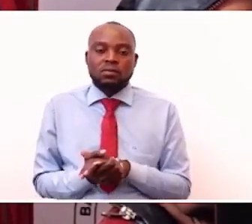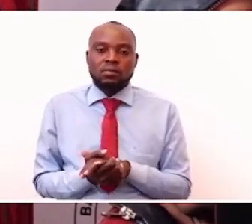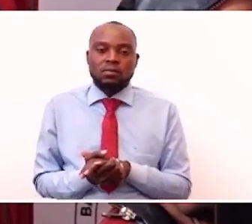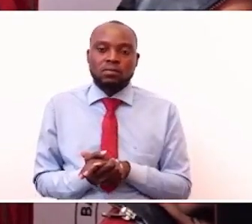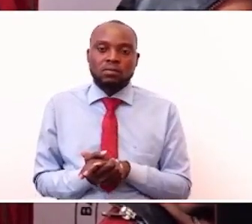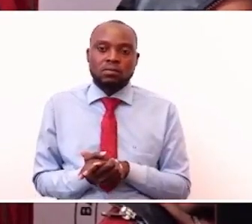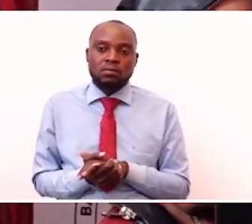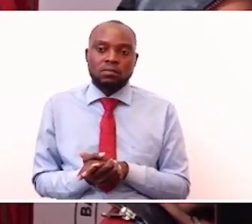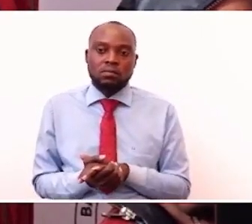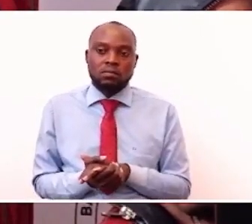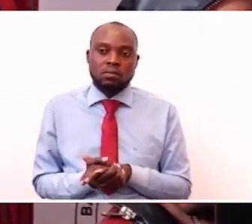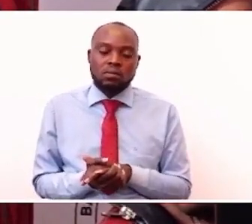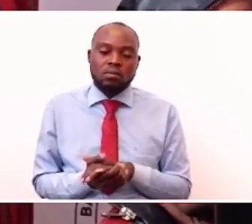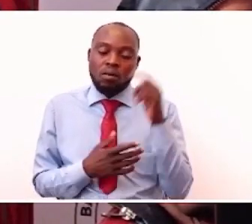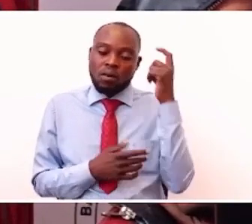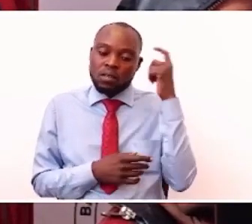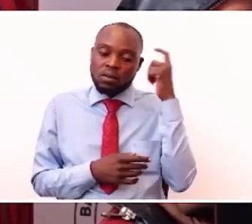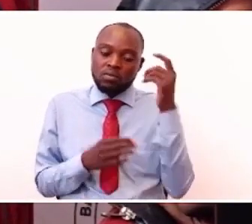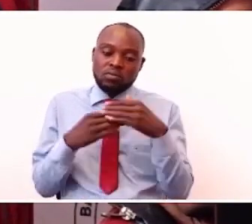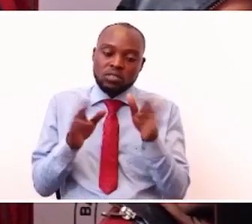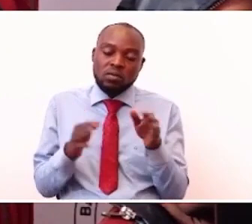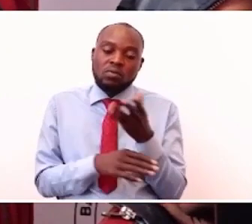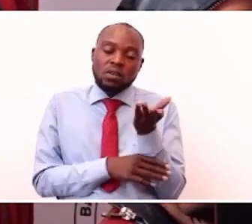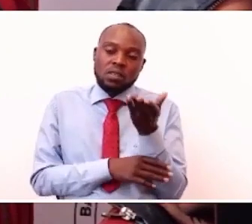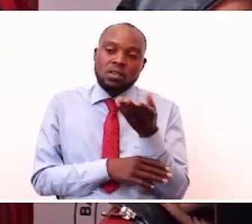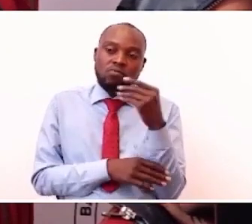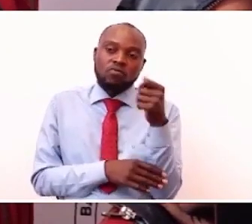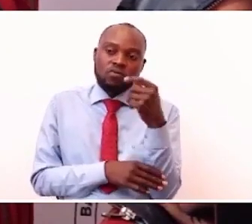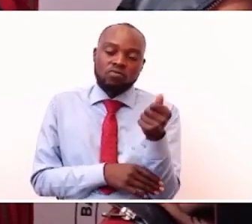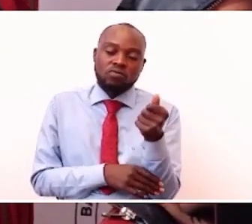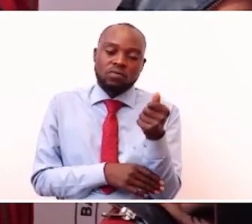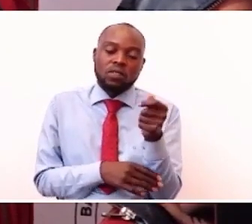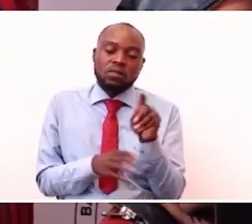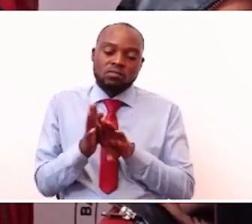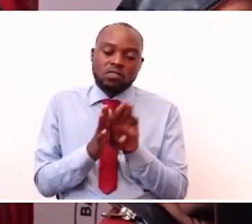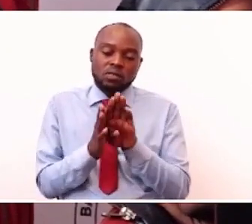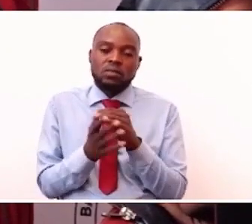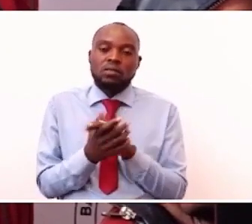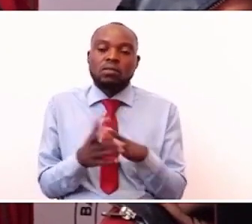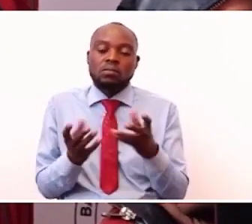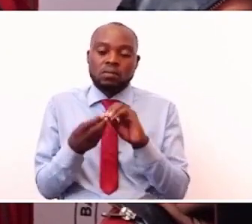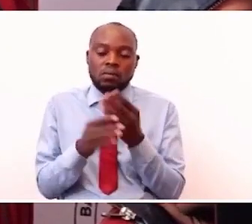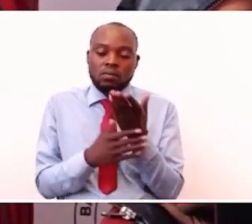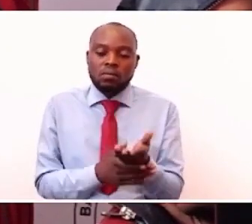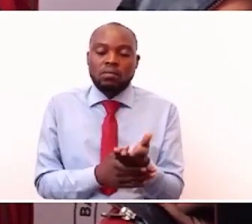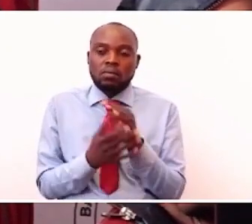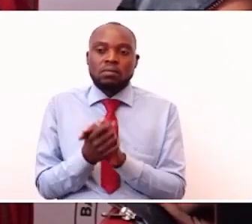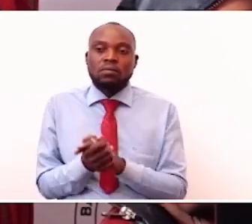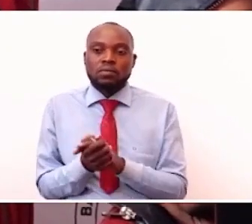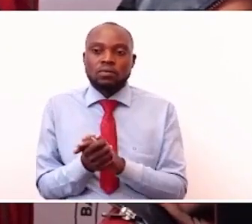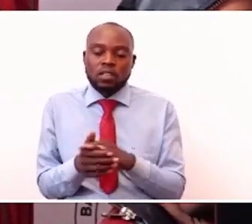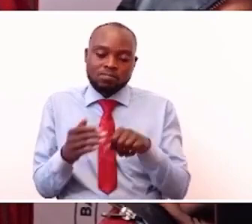in the sense that we are opening it up for financial deregulation, which actually creates fertile